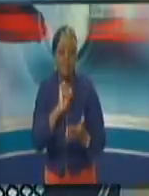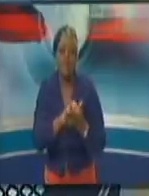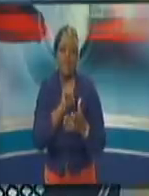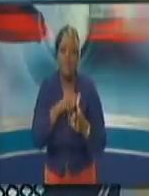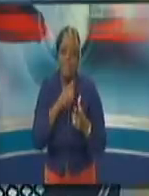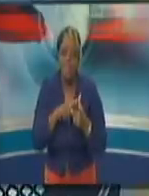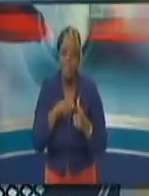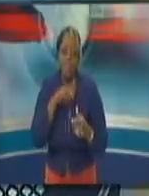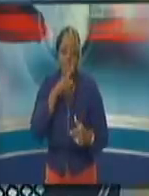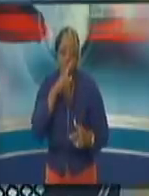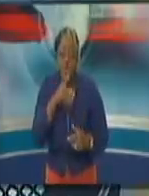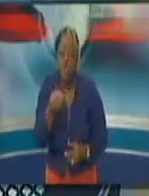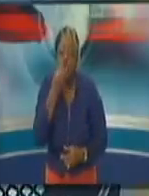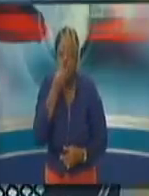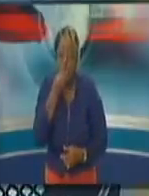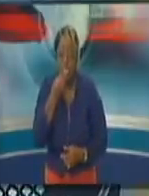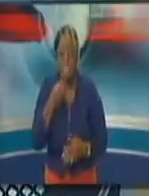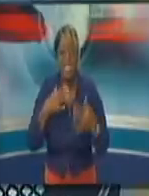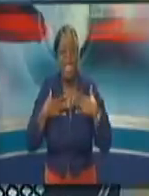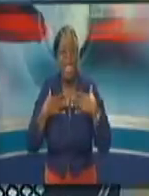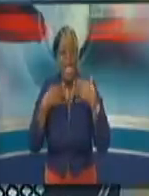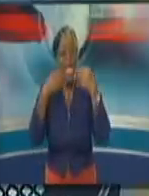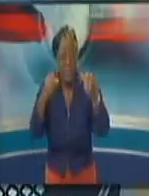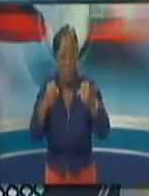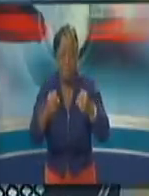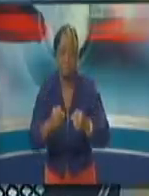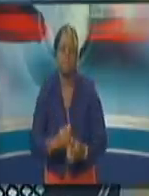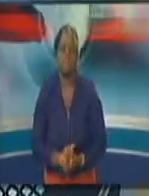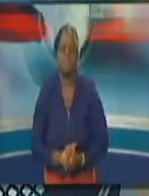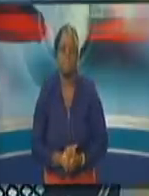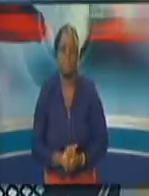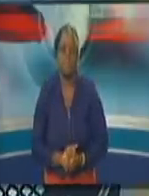what you eat is healthy. But also in addition to that,